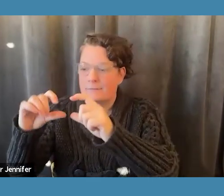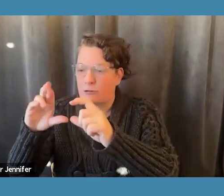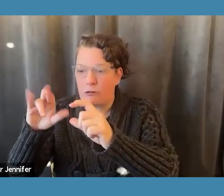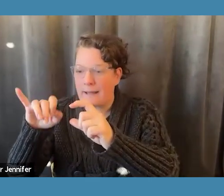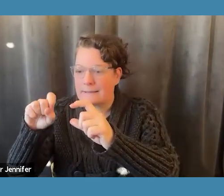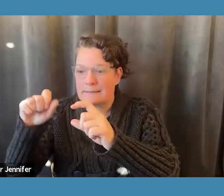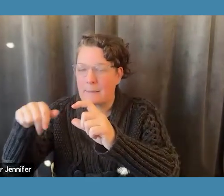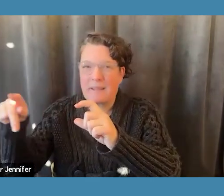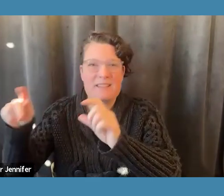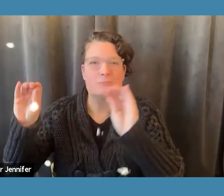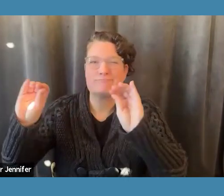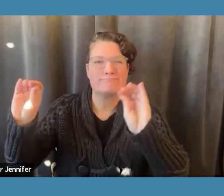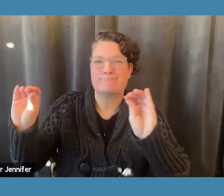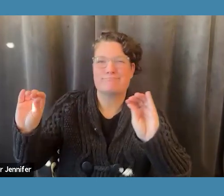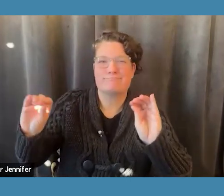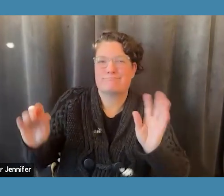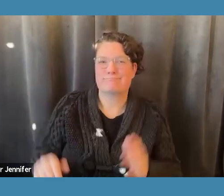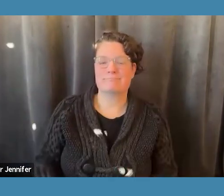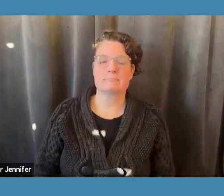application.